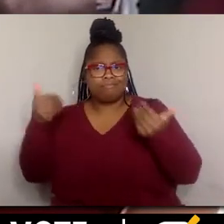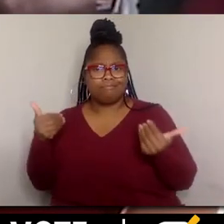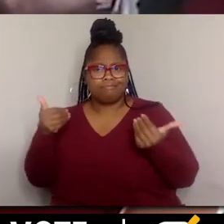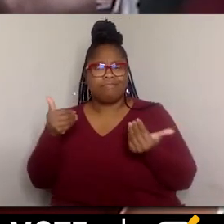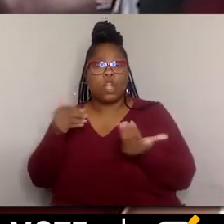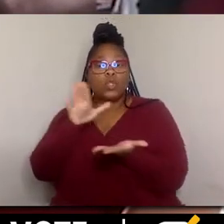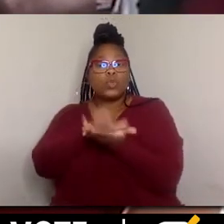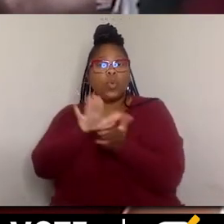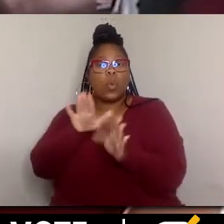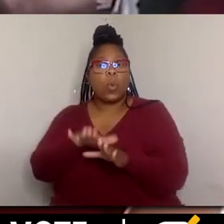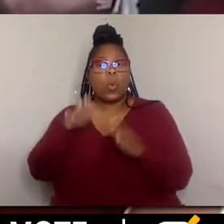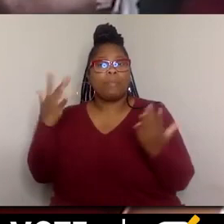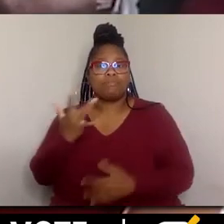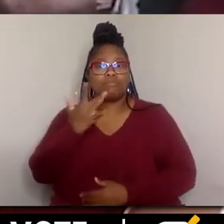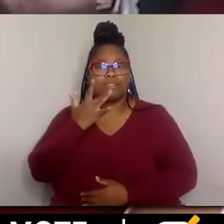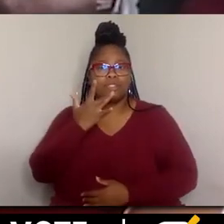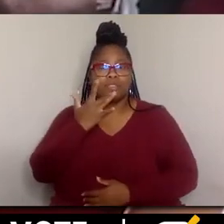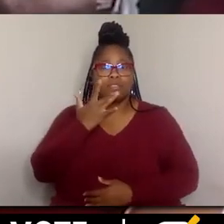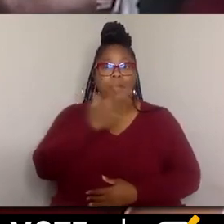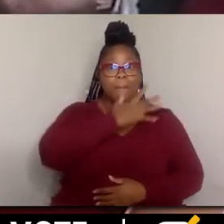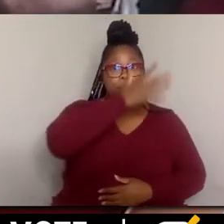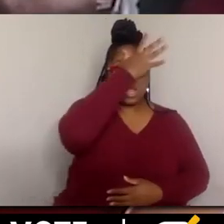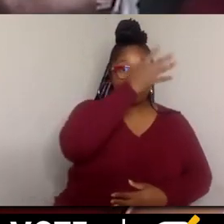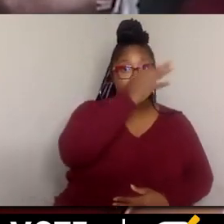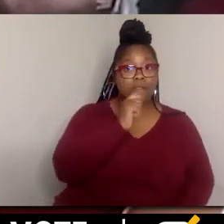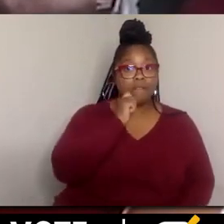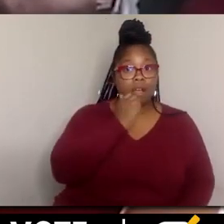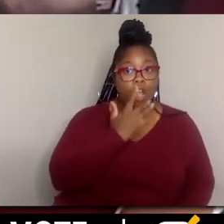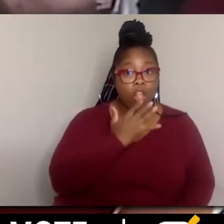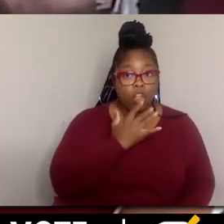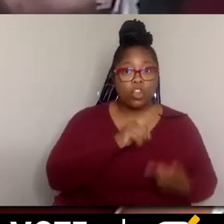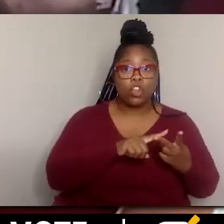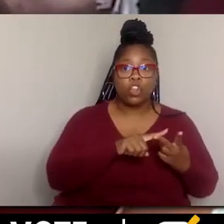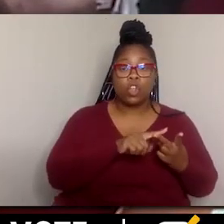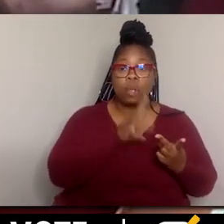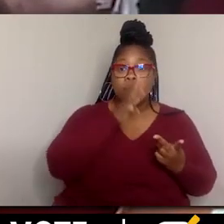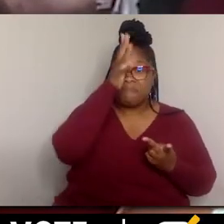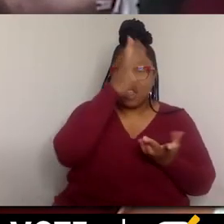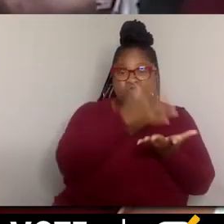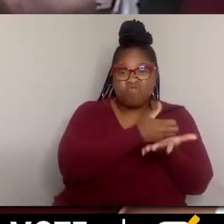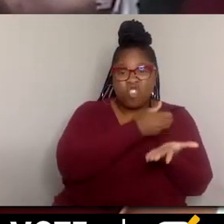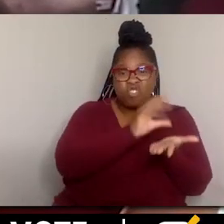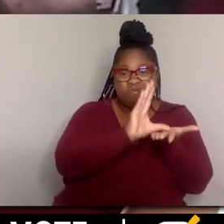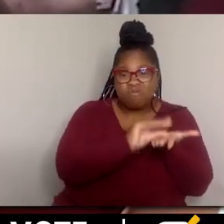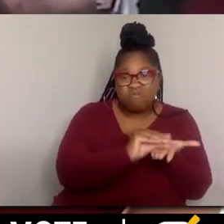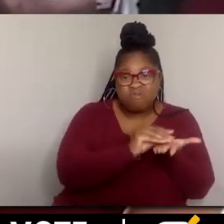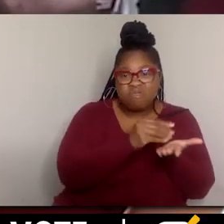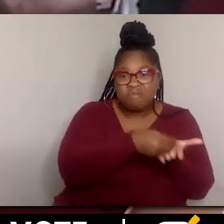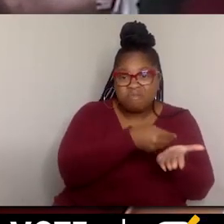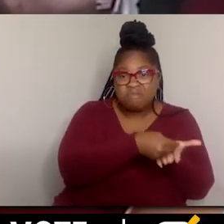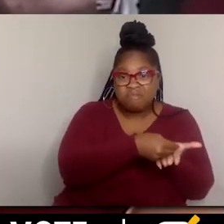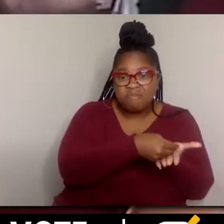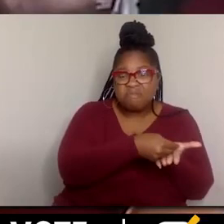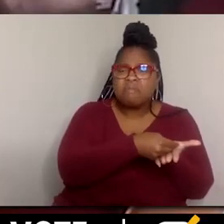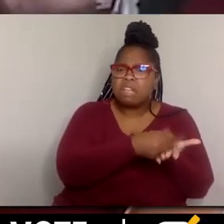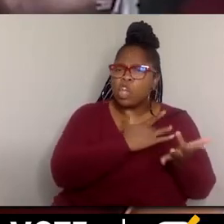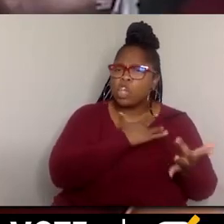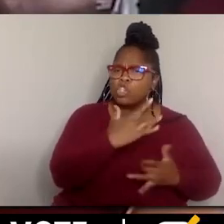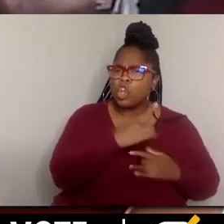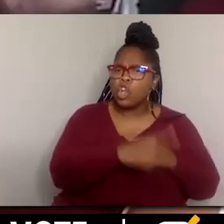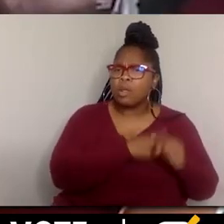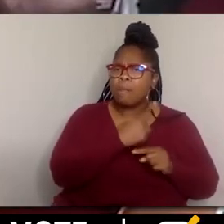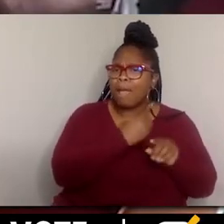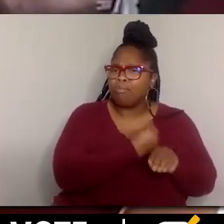Although parents of color and low-income parents are most concerned about how remote learning will affect their children's